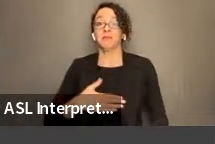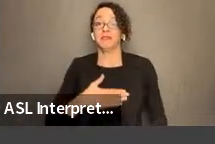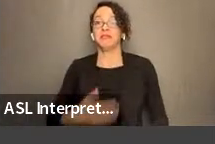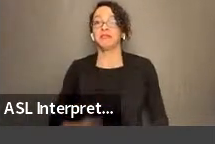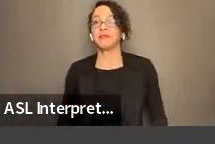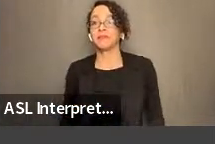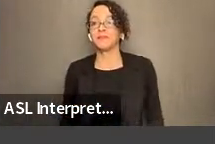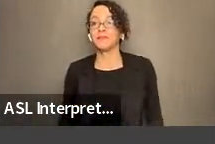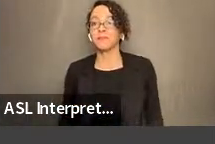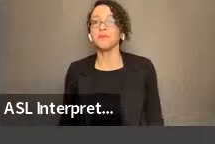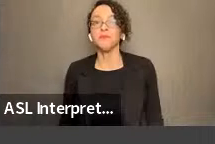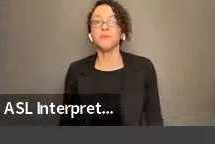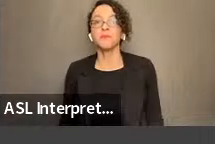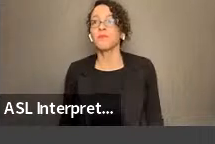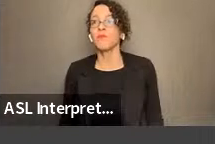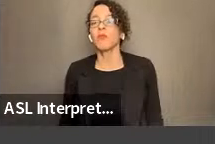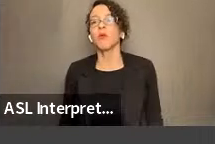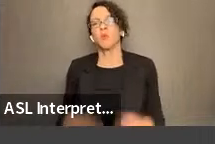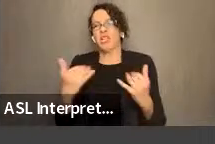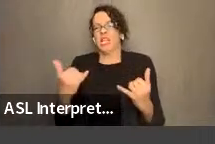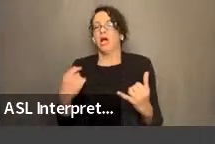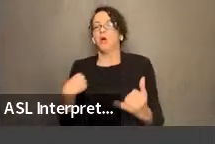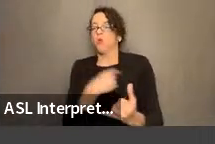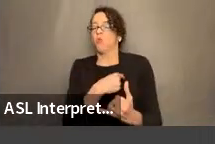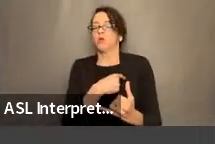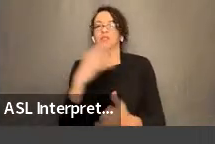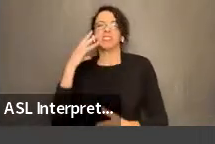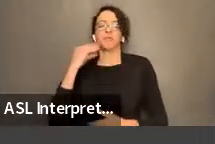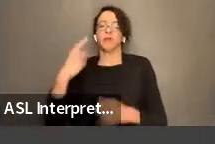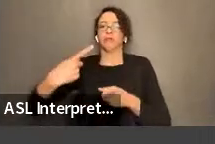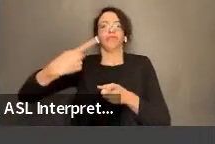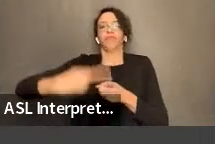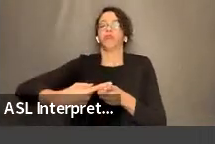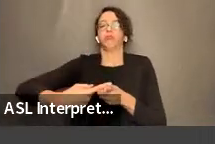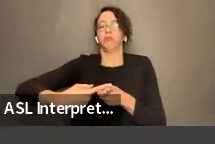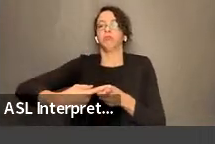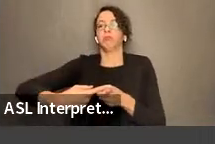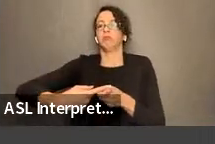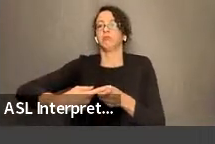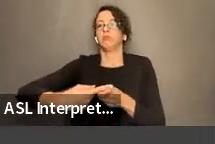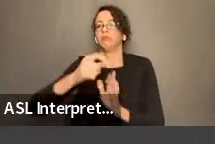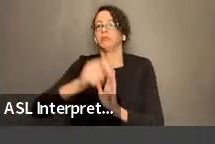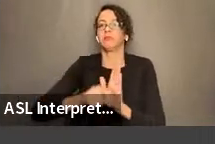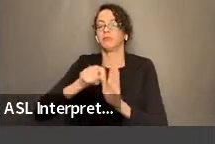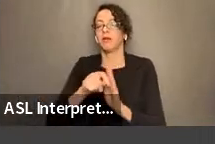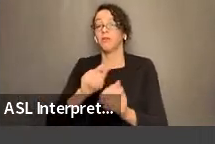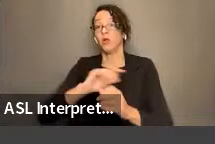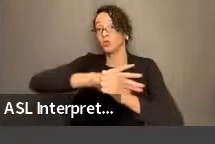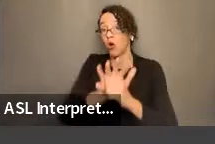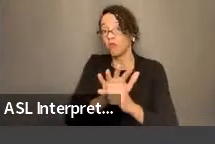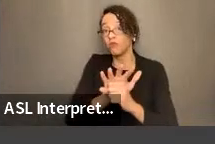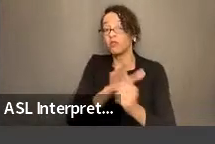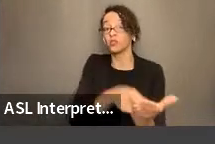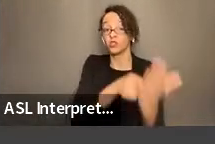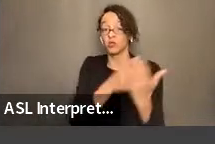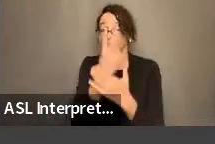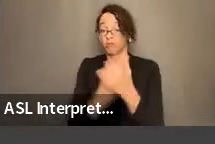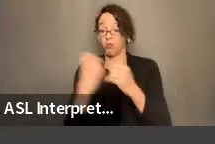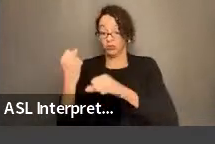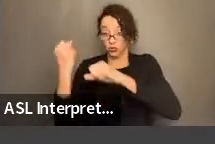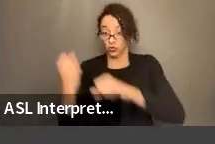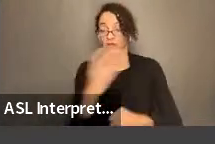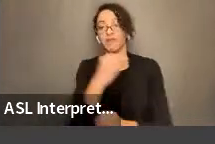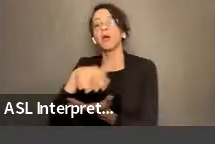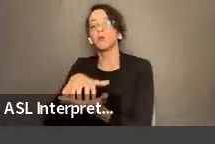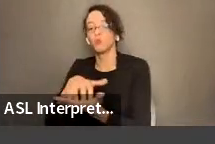So we're at a crossroads. COVID has shown us strength and weaknesses. And some of the